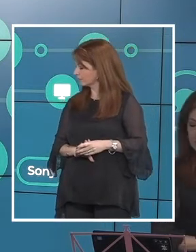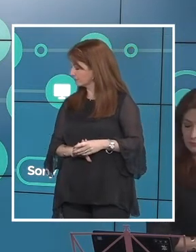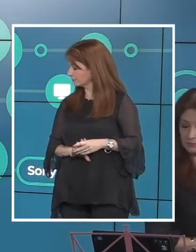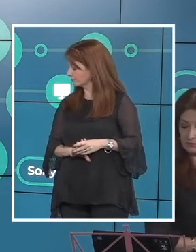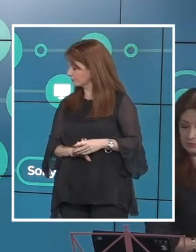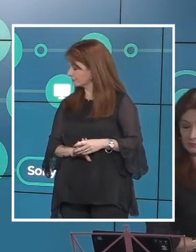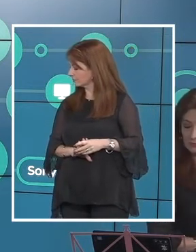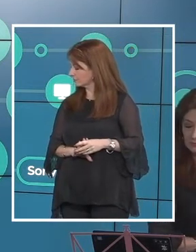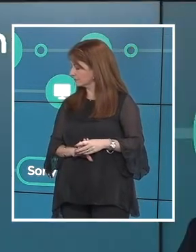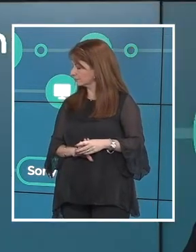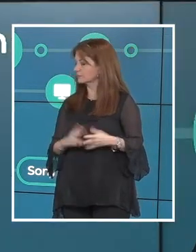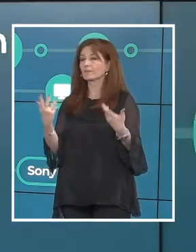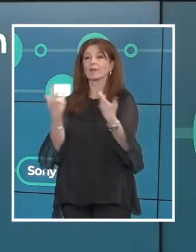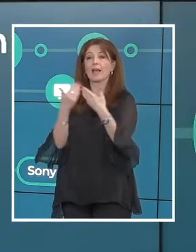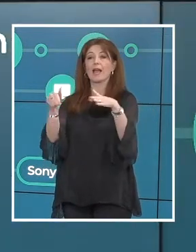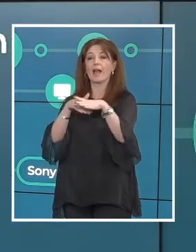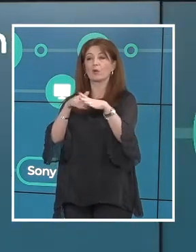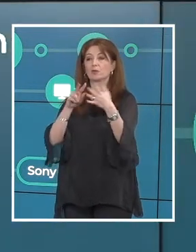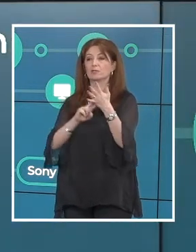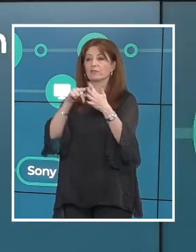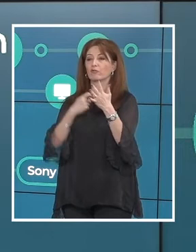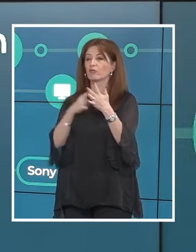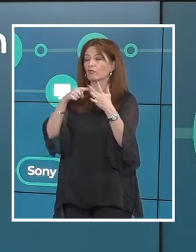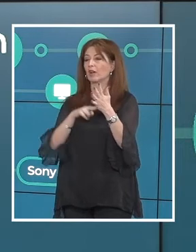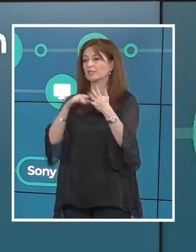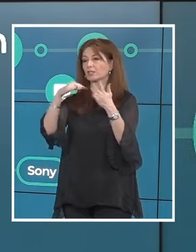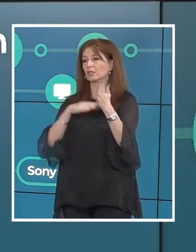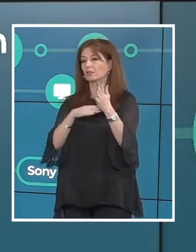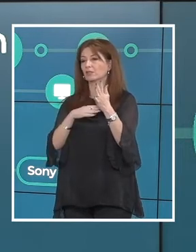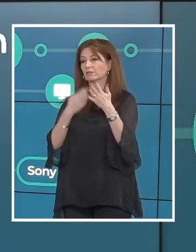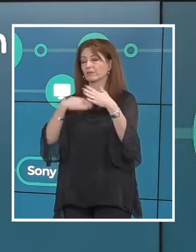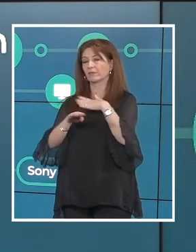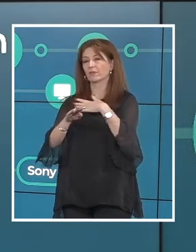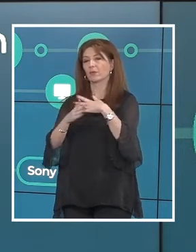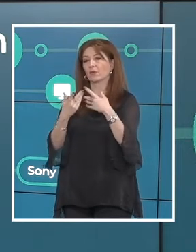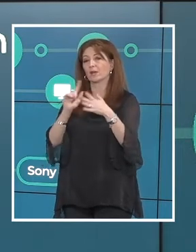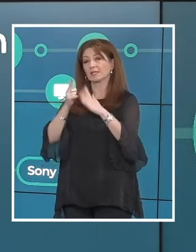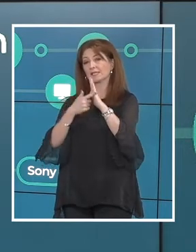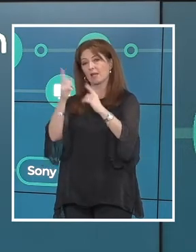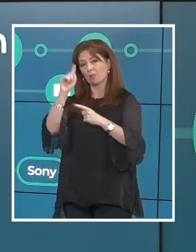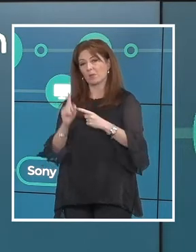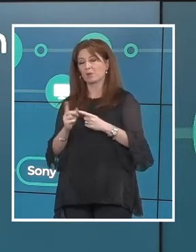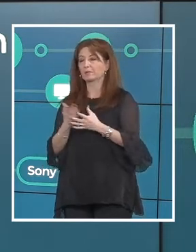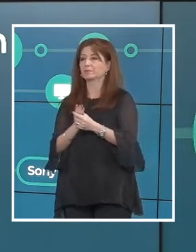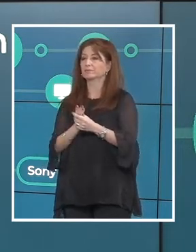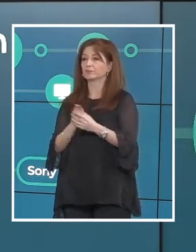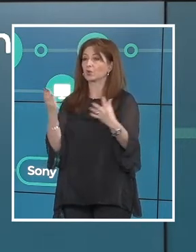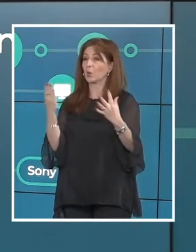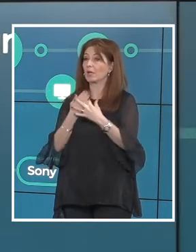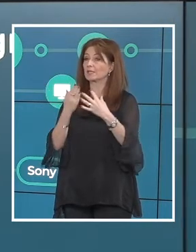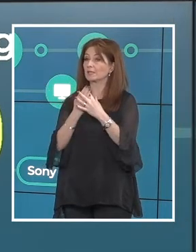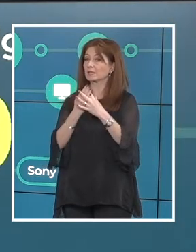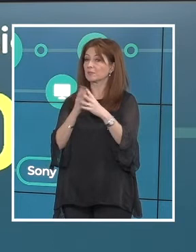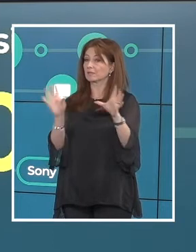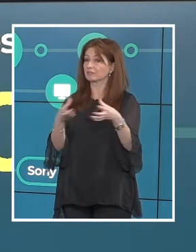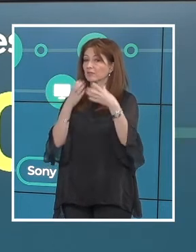your employees with disabilities? Great question. So again, our accessibility team focuses a little bit more on our product accessibility,